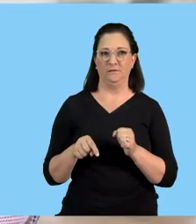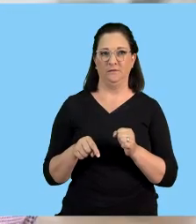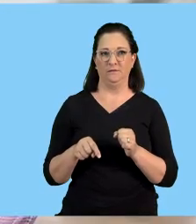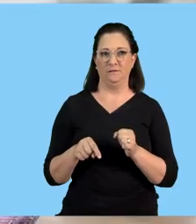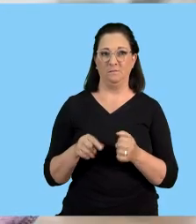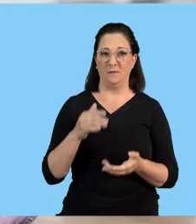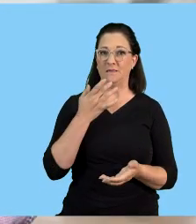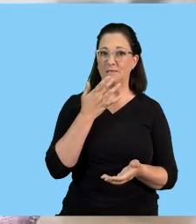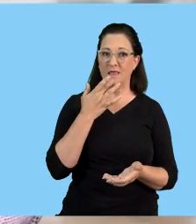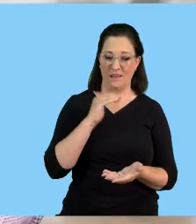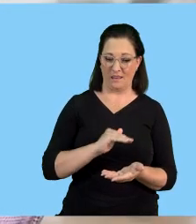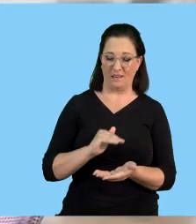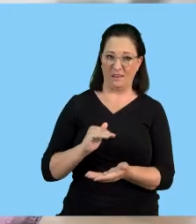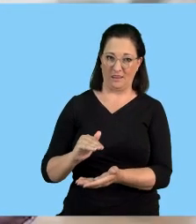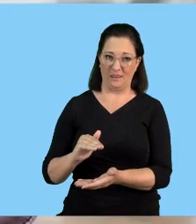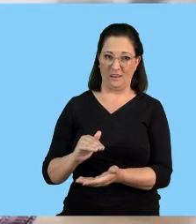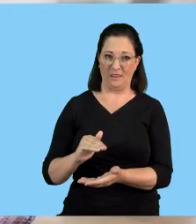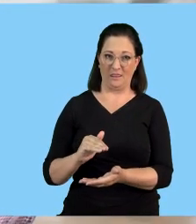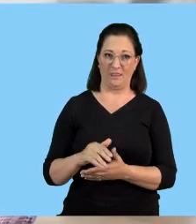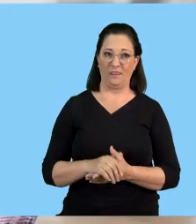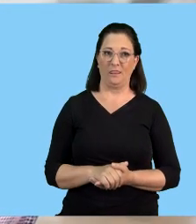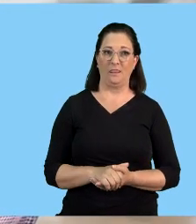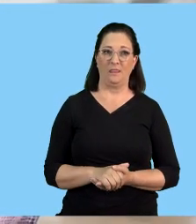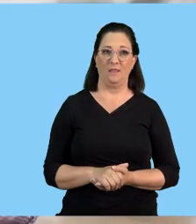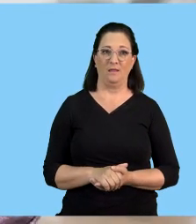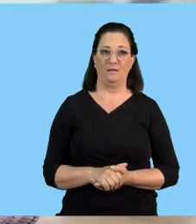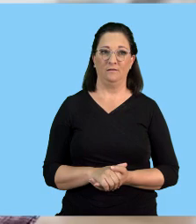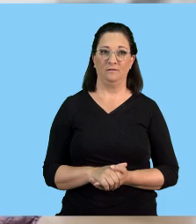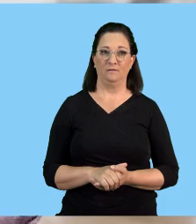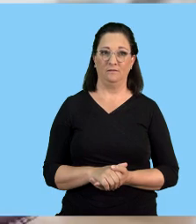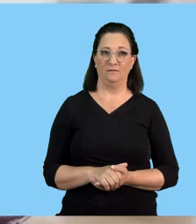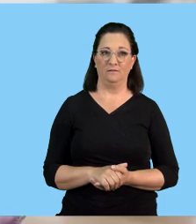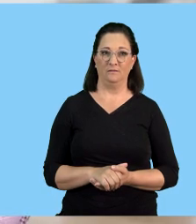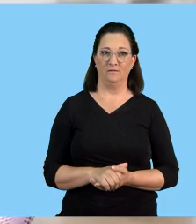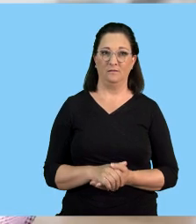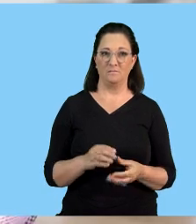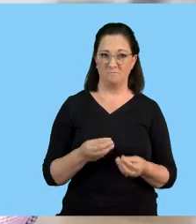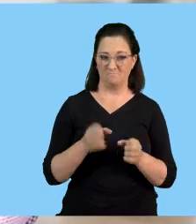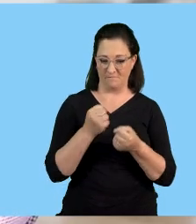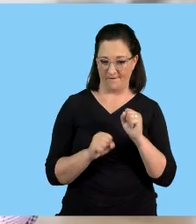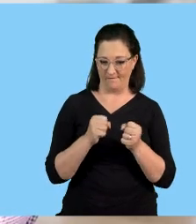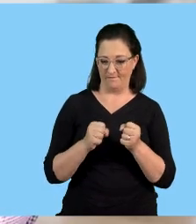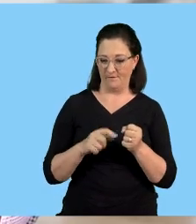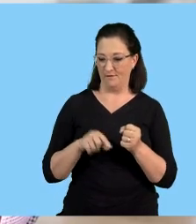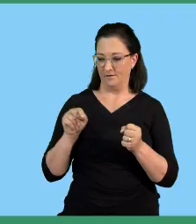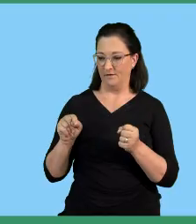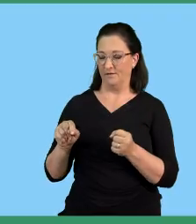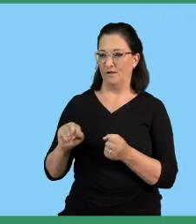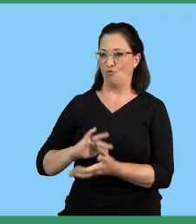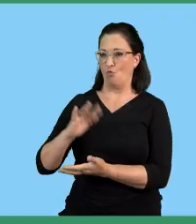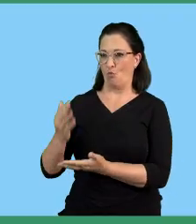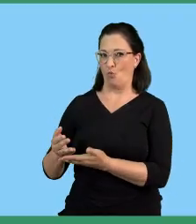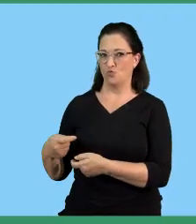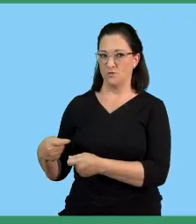peas into maybe tins. You are selling them in the form of a tin, now manufacturing those peas in tins, and then afterwards you're going to sell them to